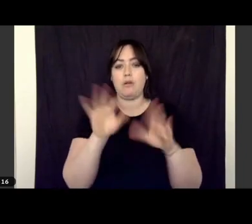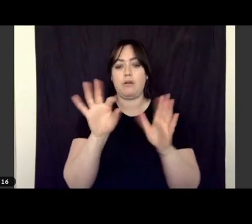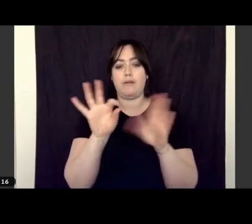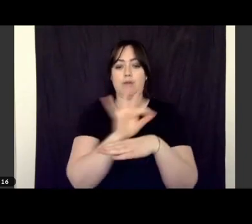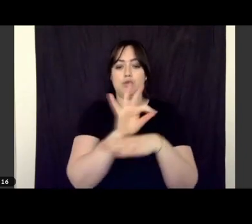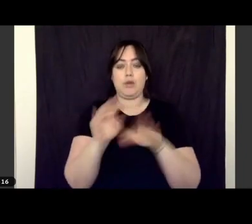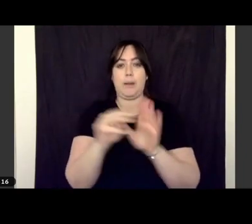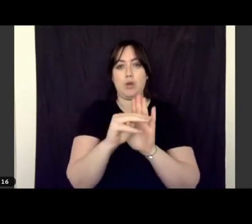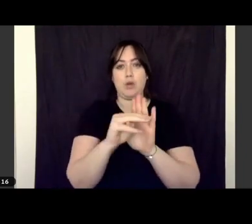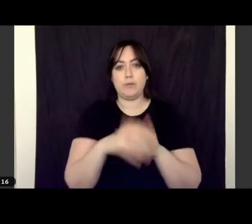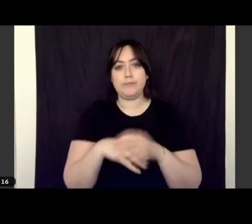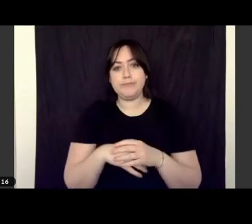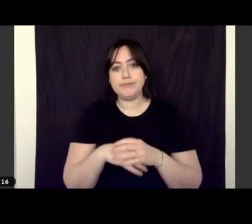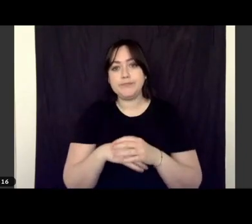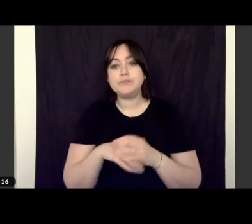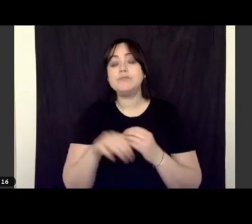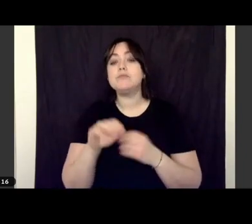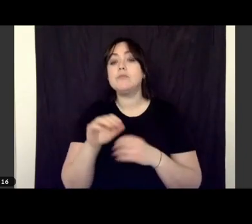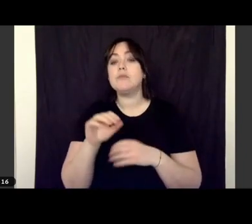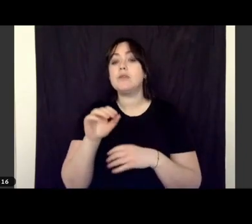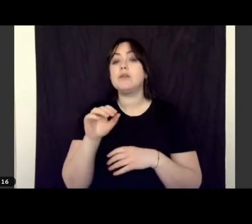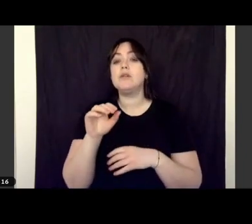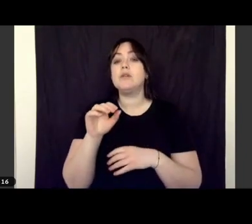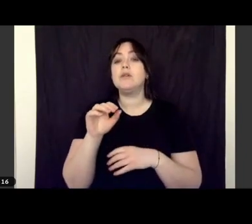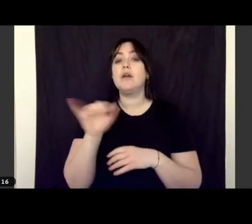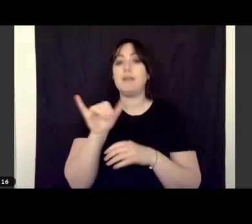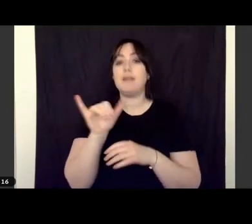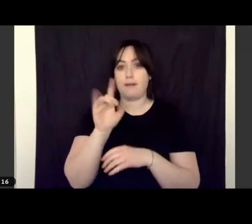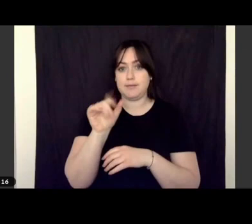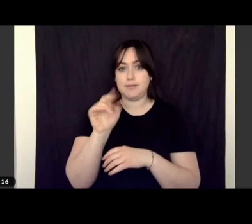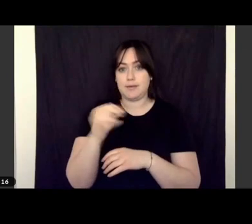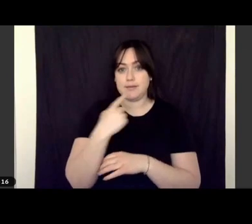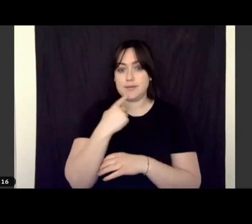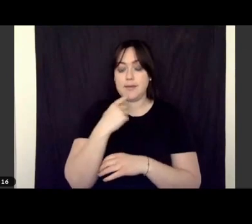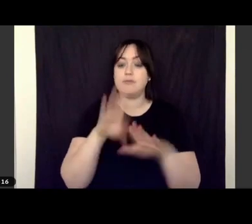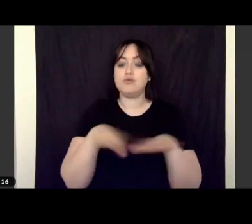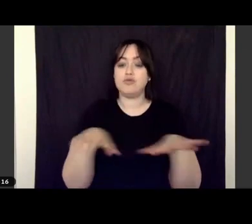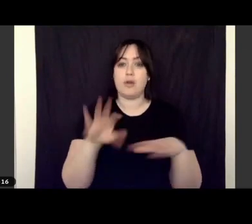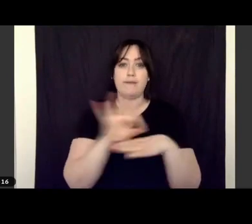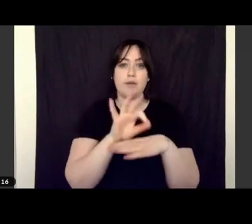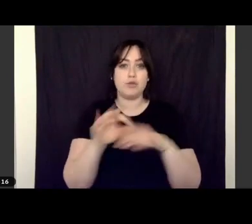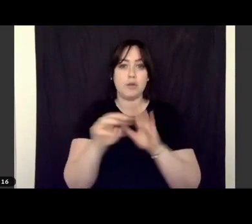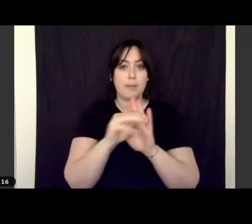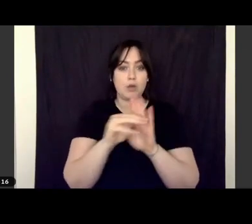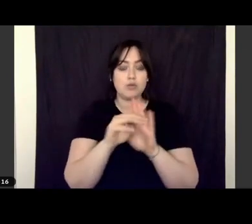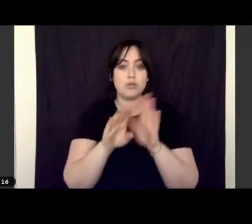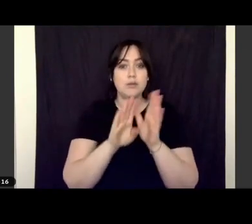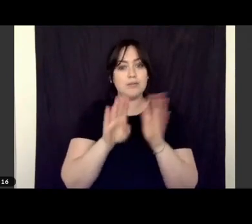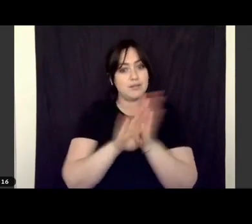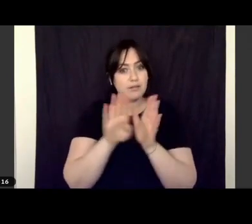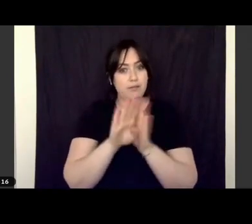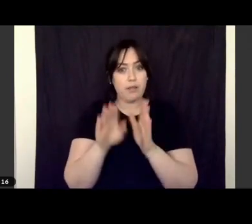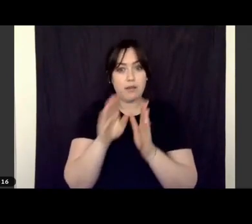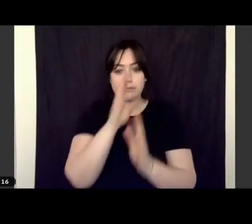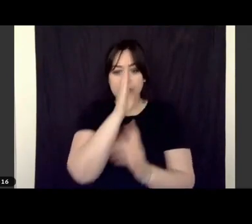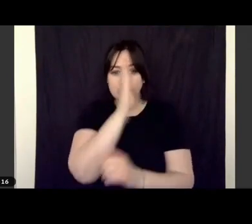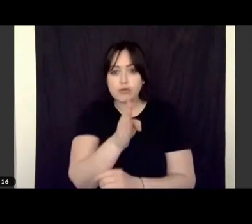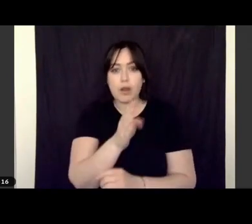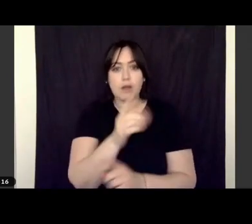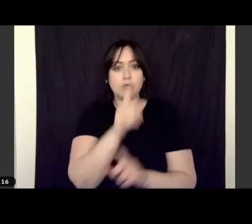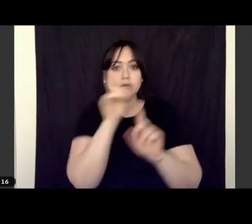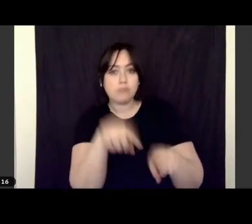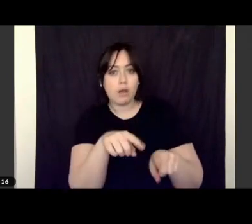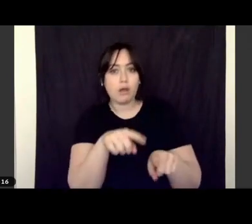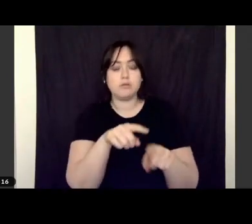Dan mentioned, the child functioning module was developed in direct response to the need of developing a